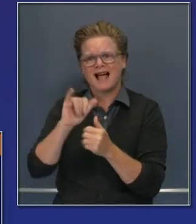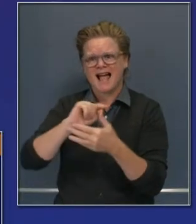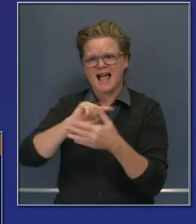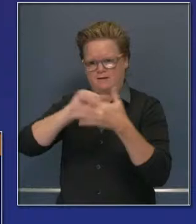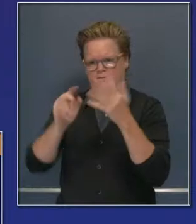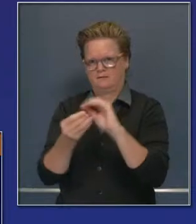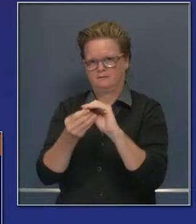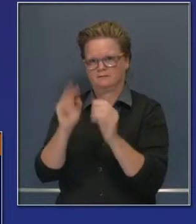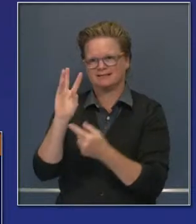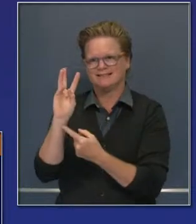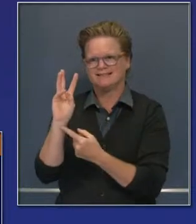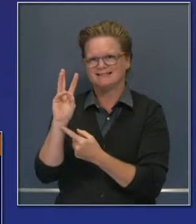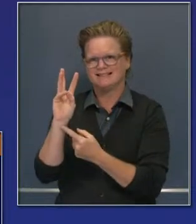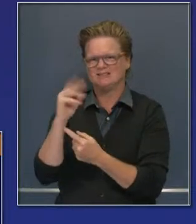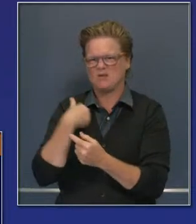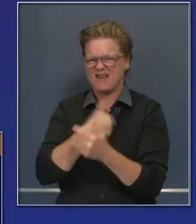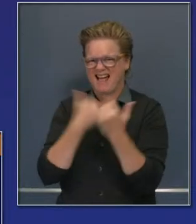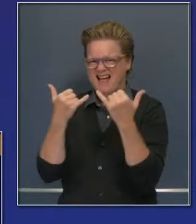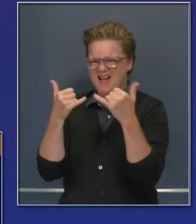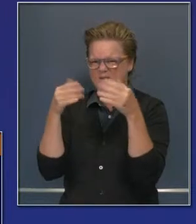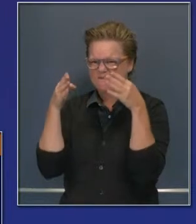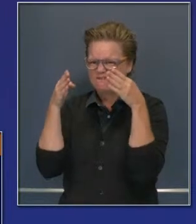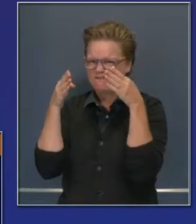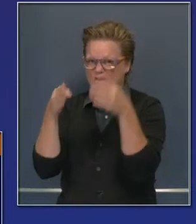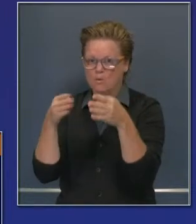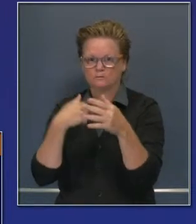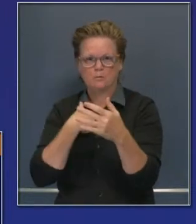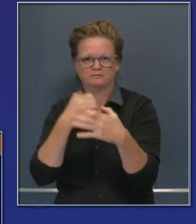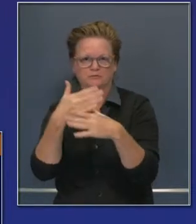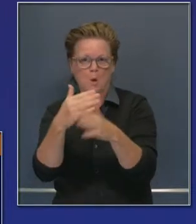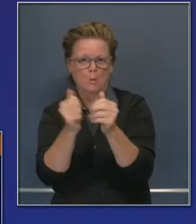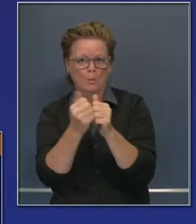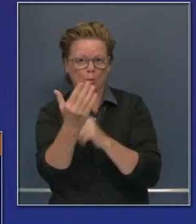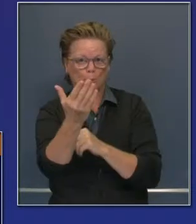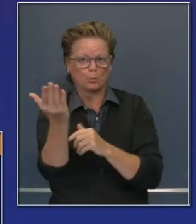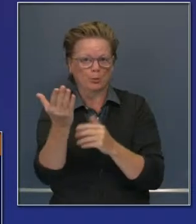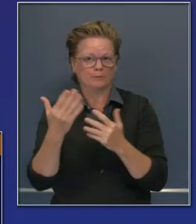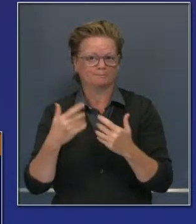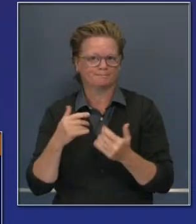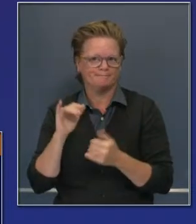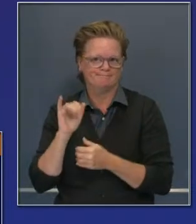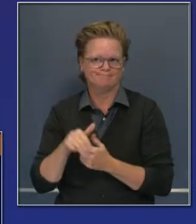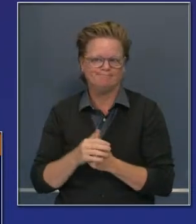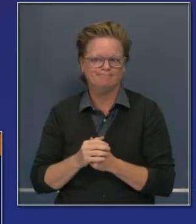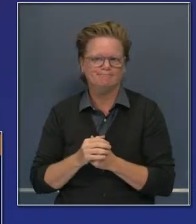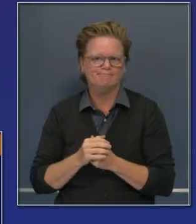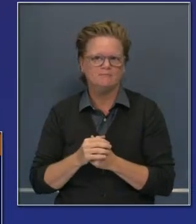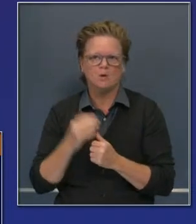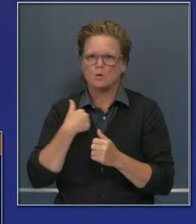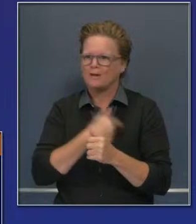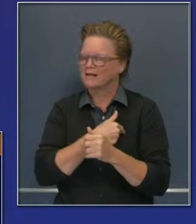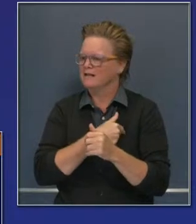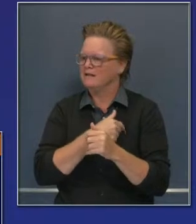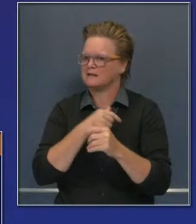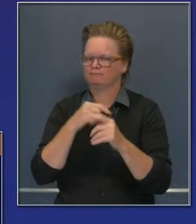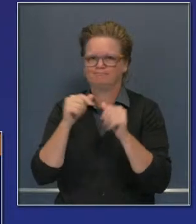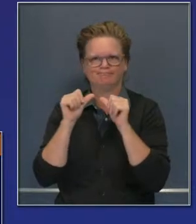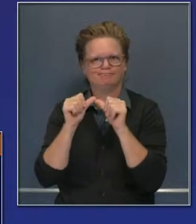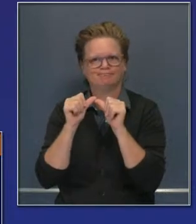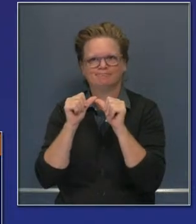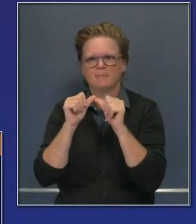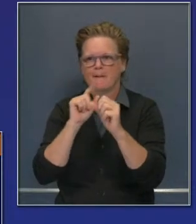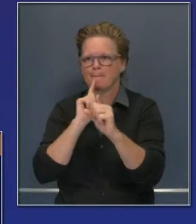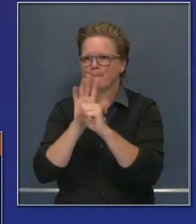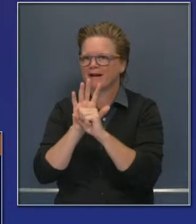have been focused on disproportionately. We, of course, continue our efforts throughout these other